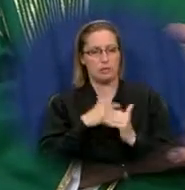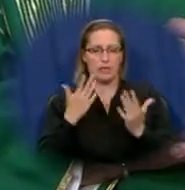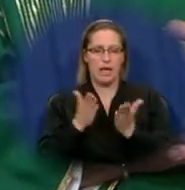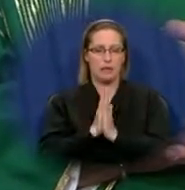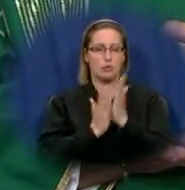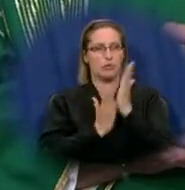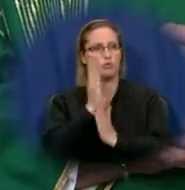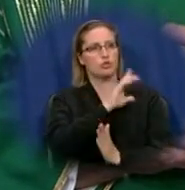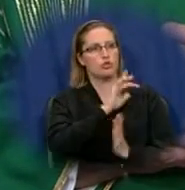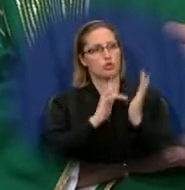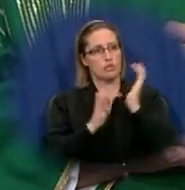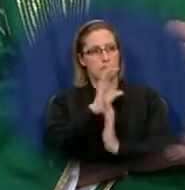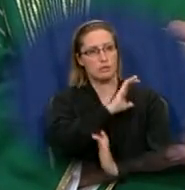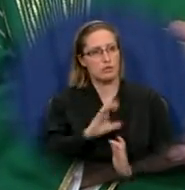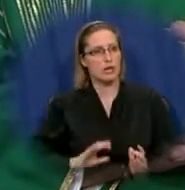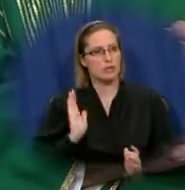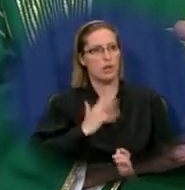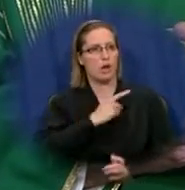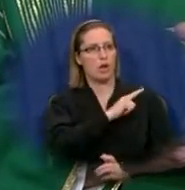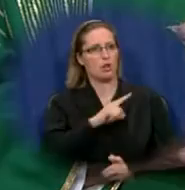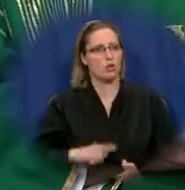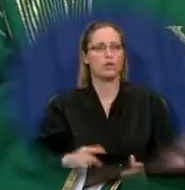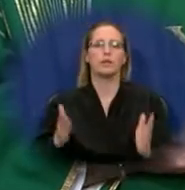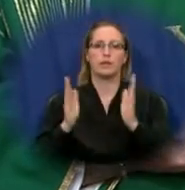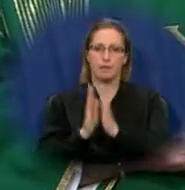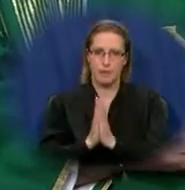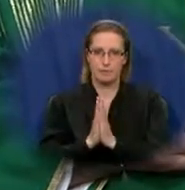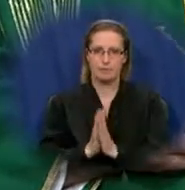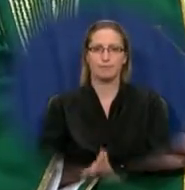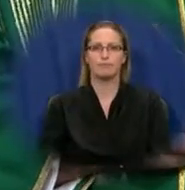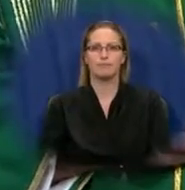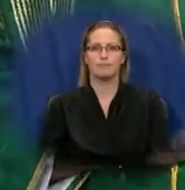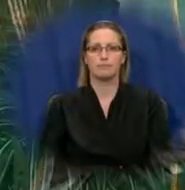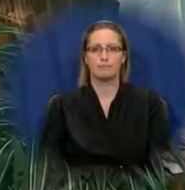the name of Jesus Christ, our Lord. Amen. Amen.